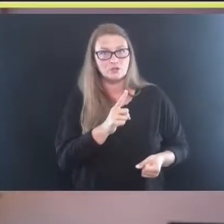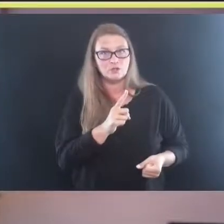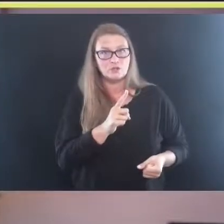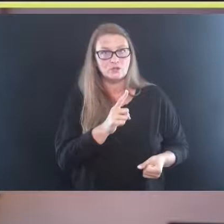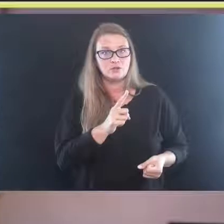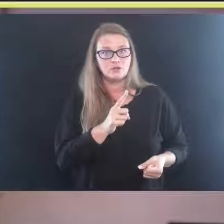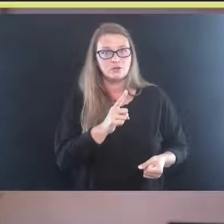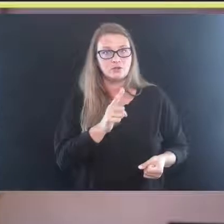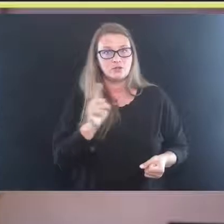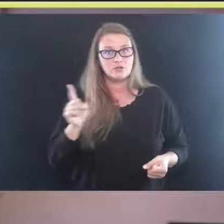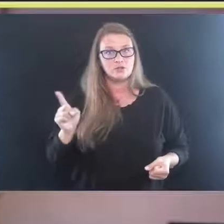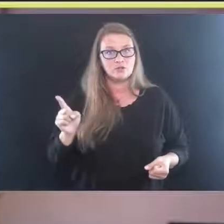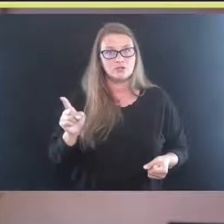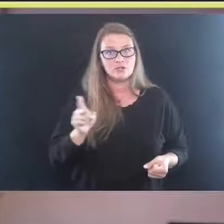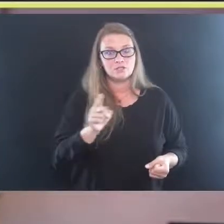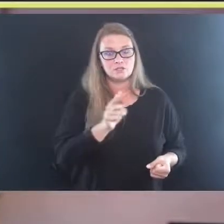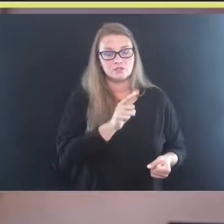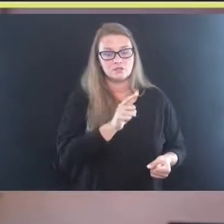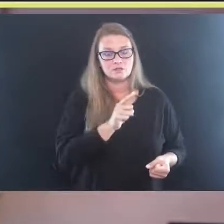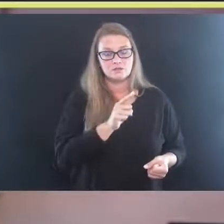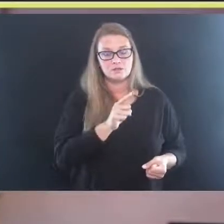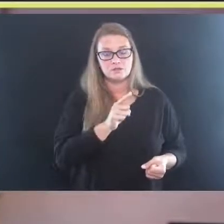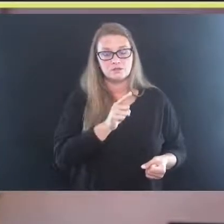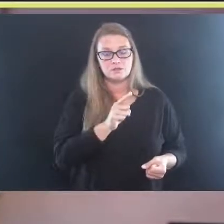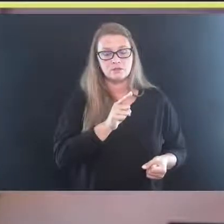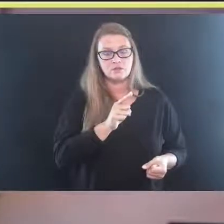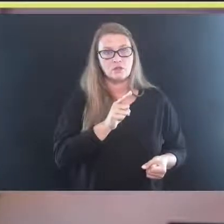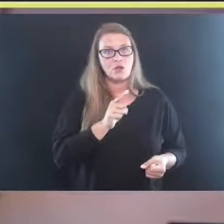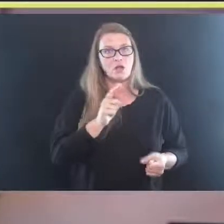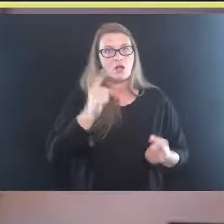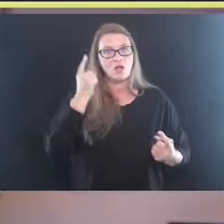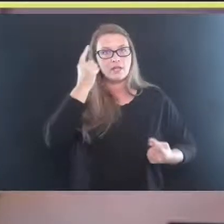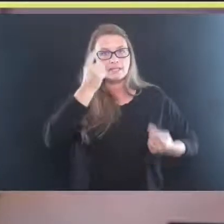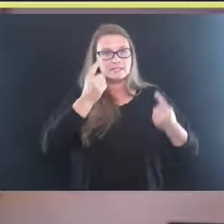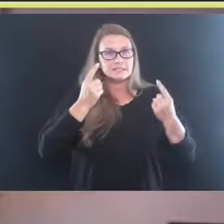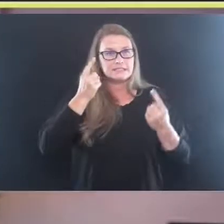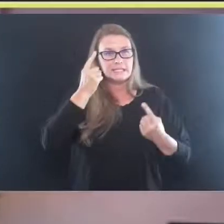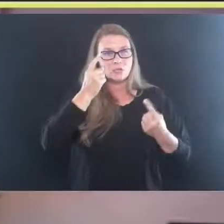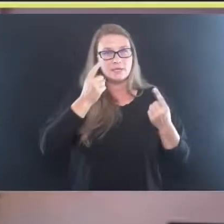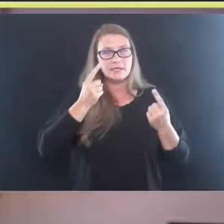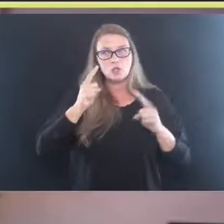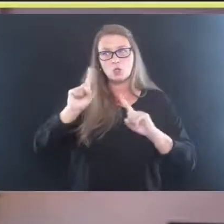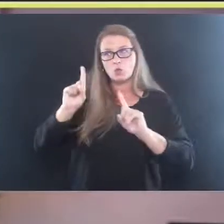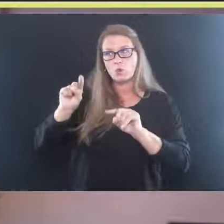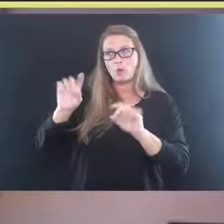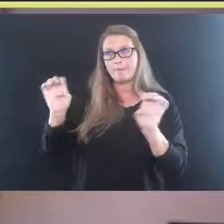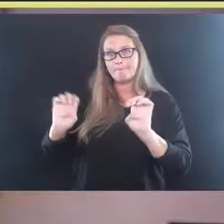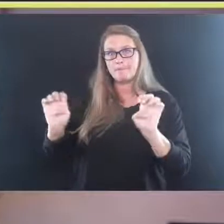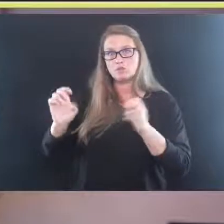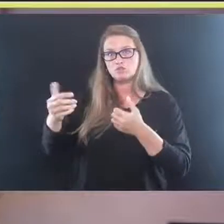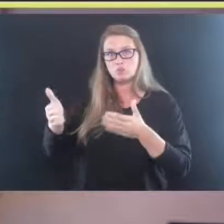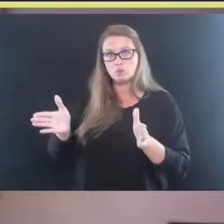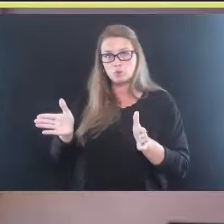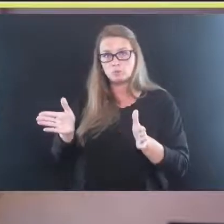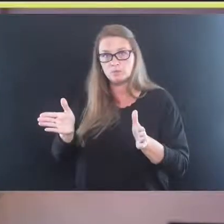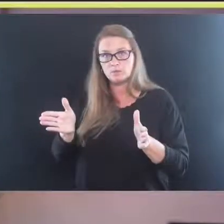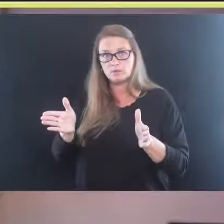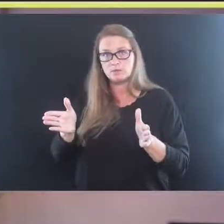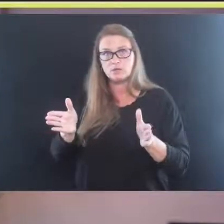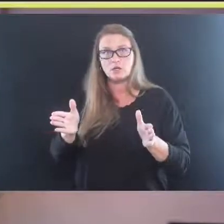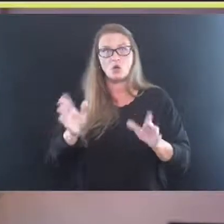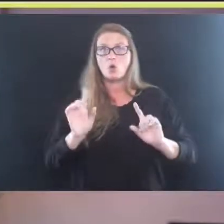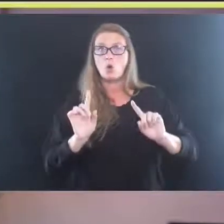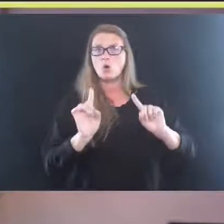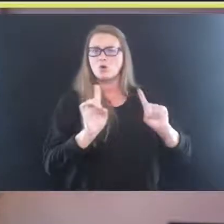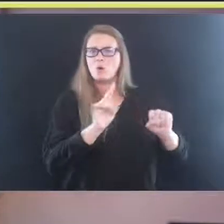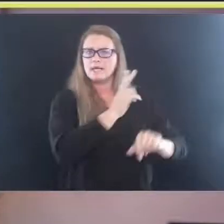that they are really, really thoughtful when going to the emergency room or going to a